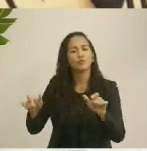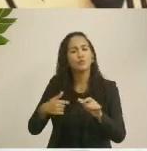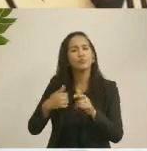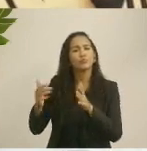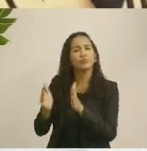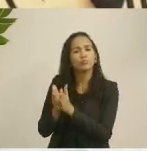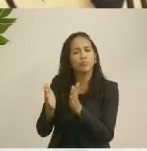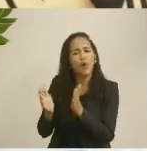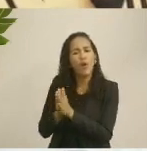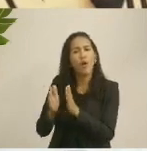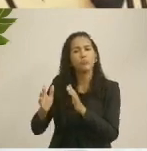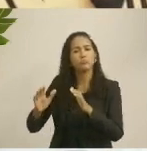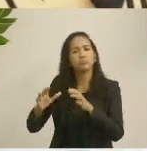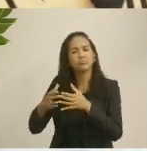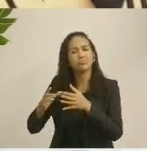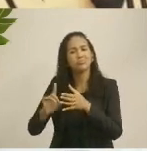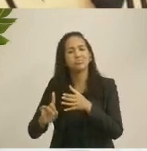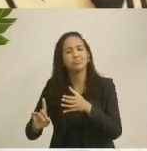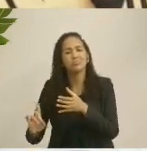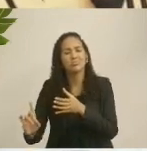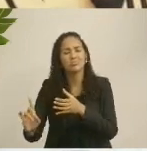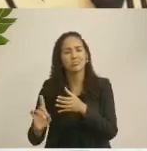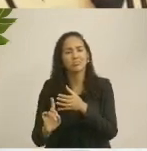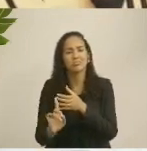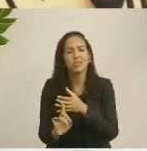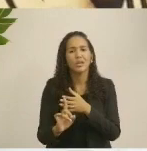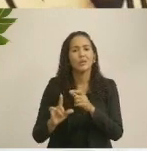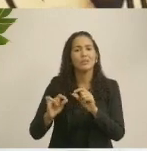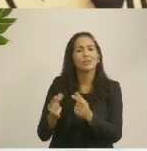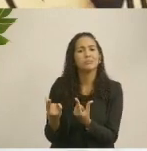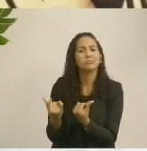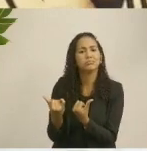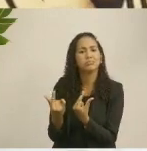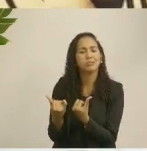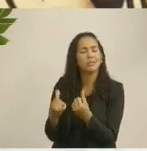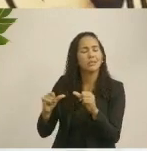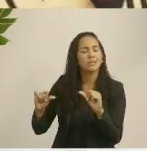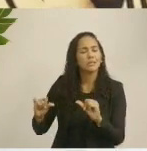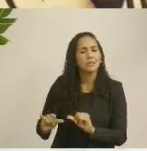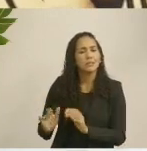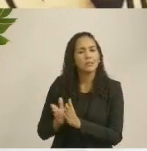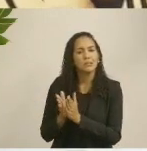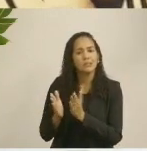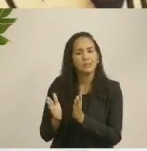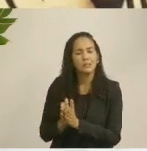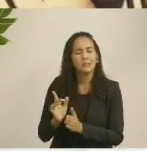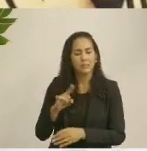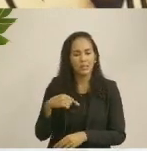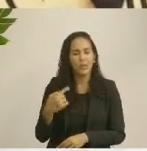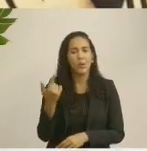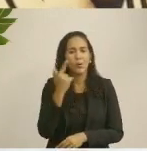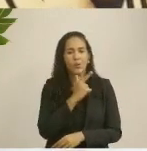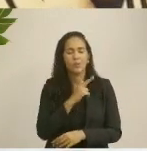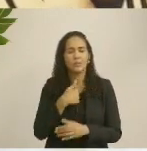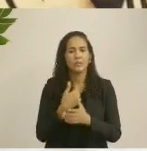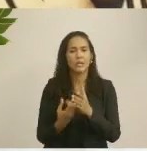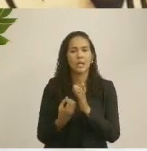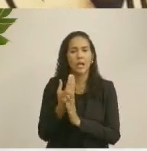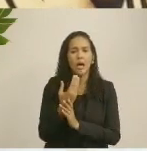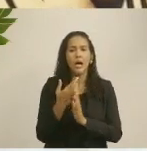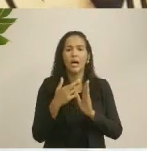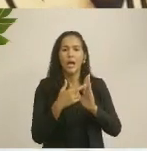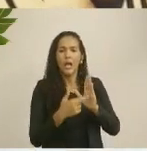low income levels, with highly effective life-saving measures. I would emphasize that